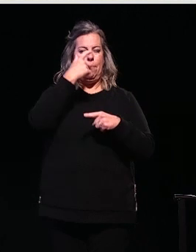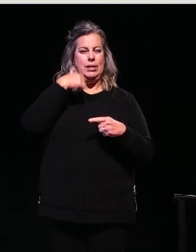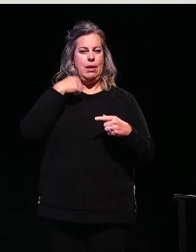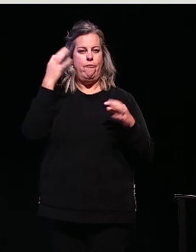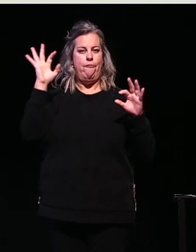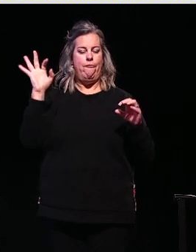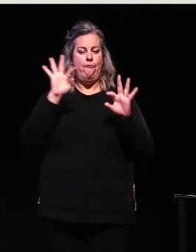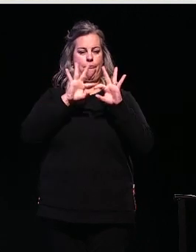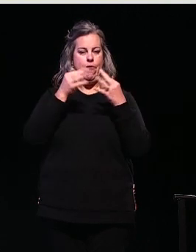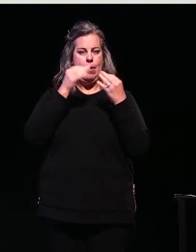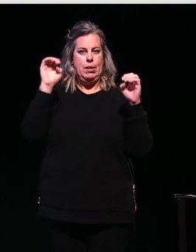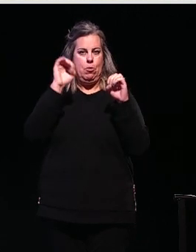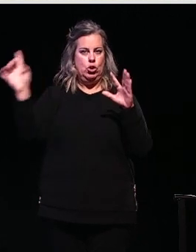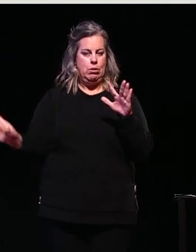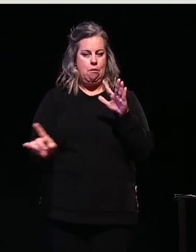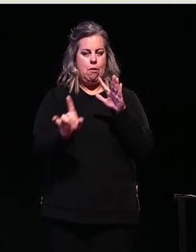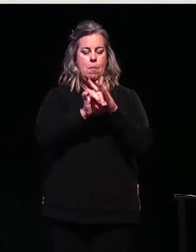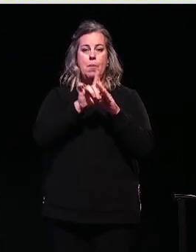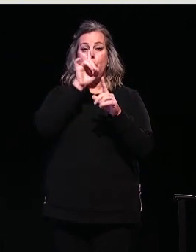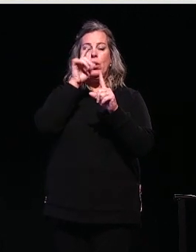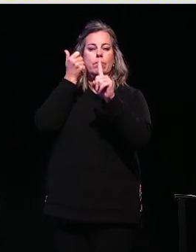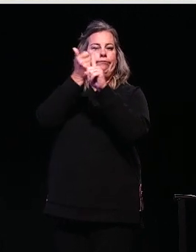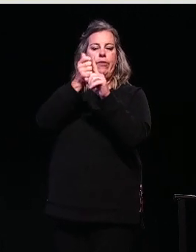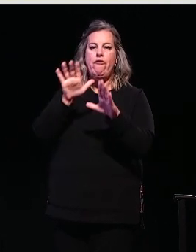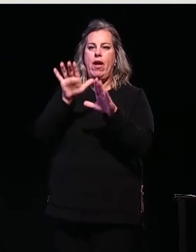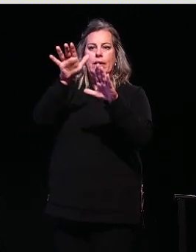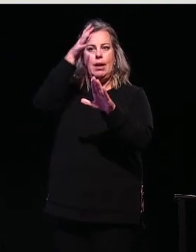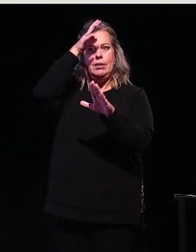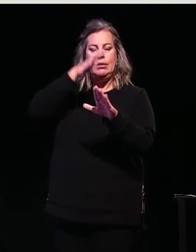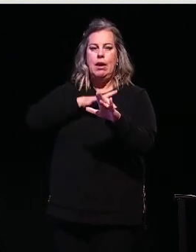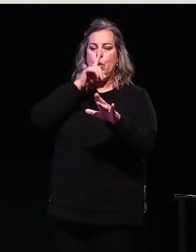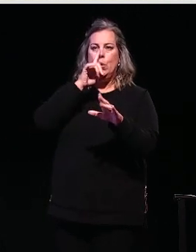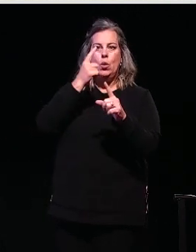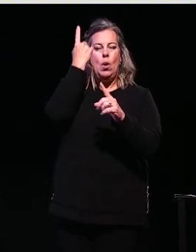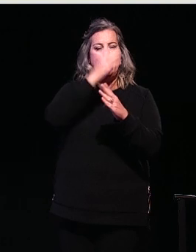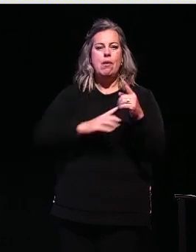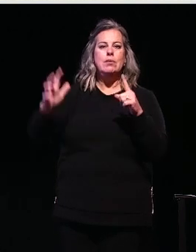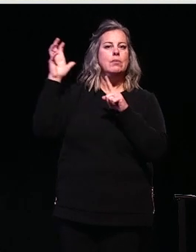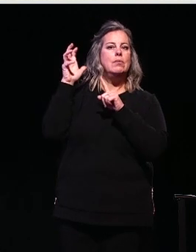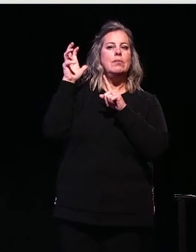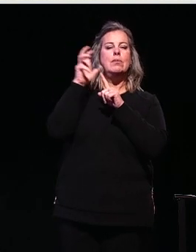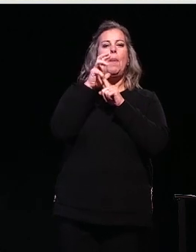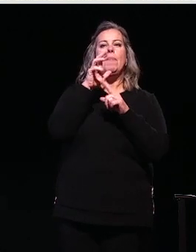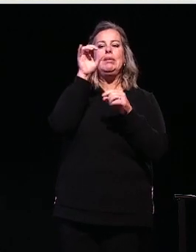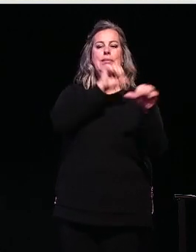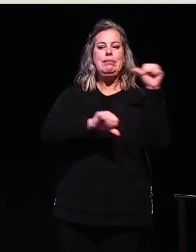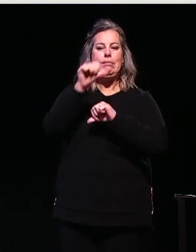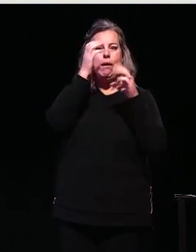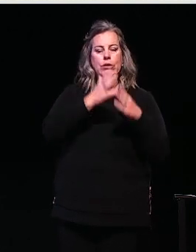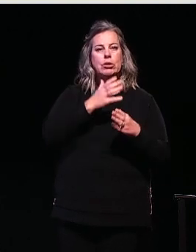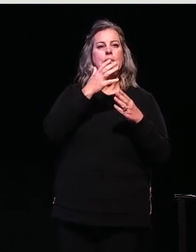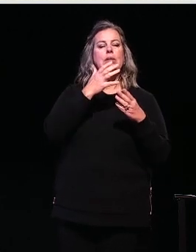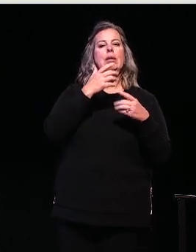he's a fantastic guy, and he's truly one of the top 5 climate machine learning scientists in the world. He's been in front of Congress multiple times